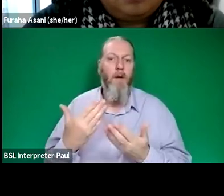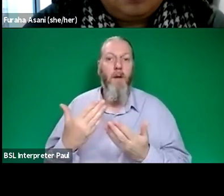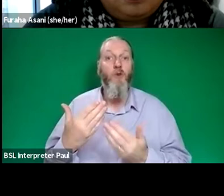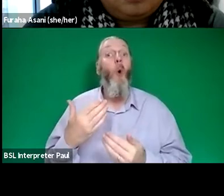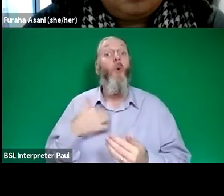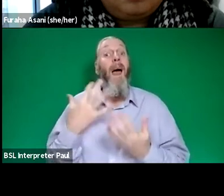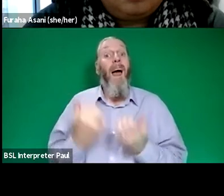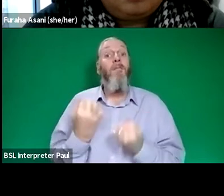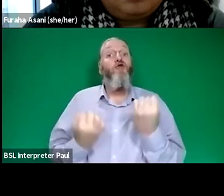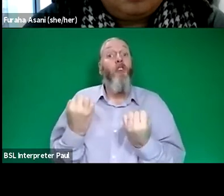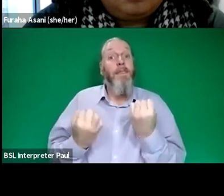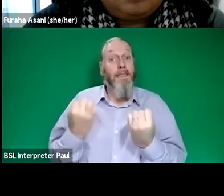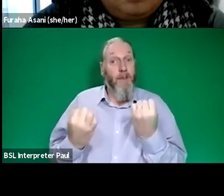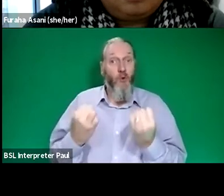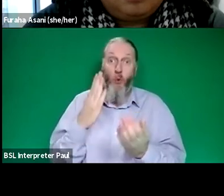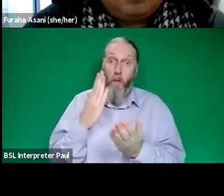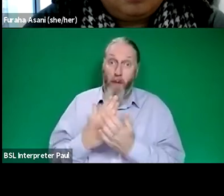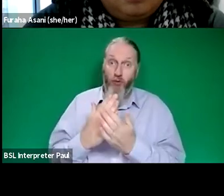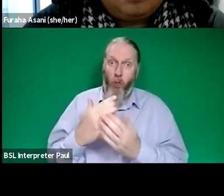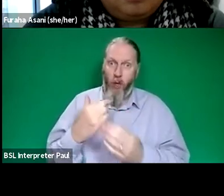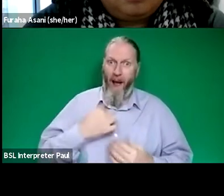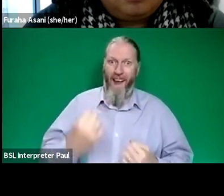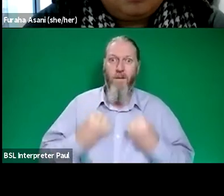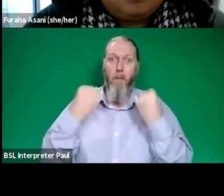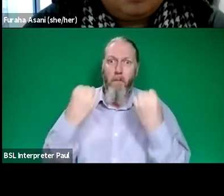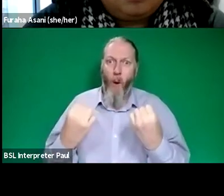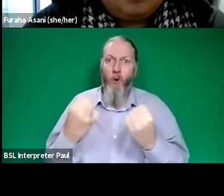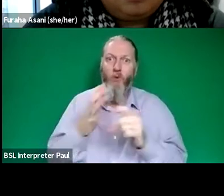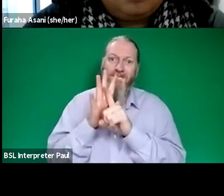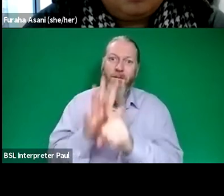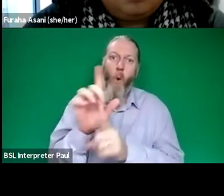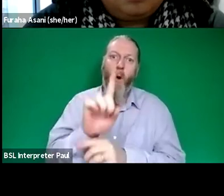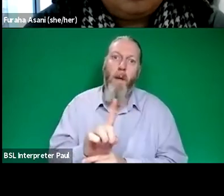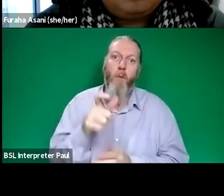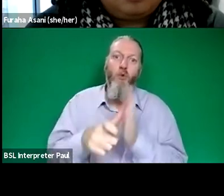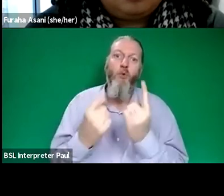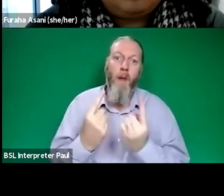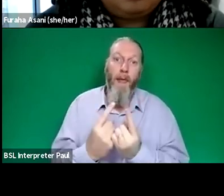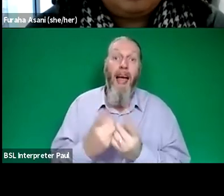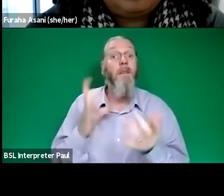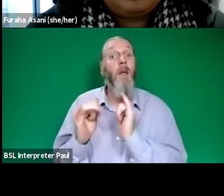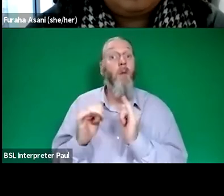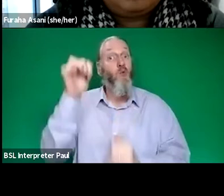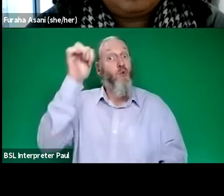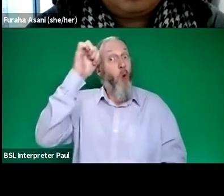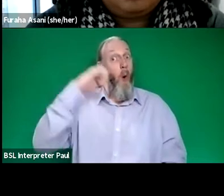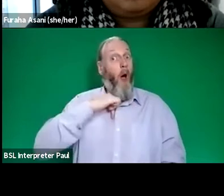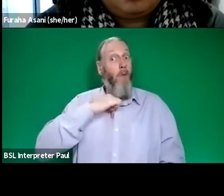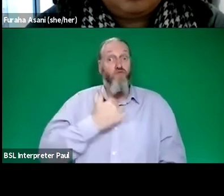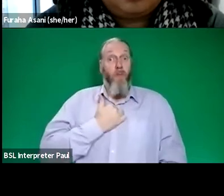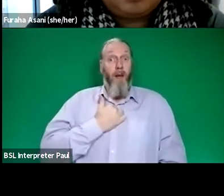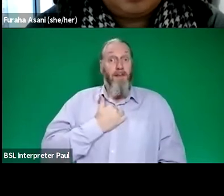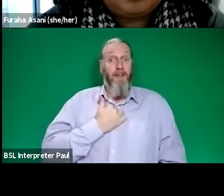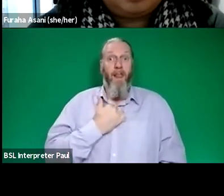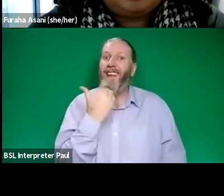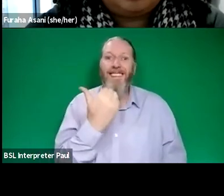compel, that being on the side of morality and right isn't enough, but we need power. And we prefer relational power as a